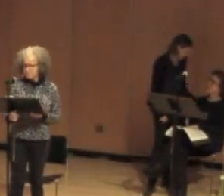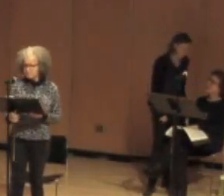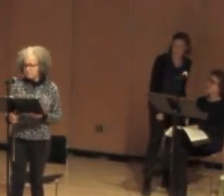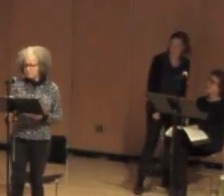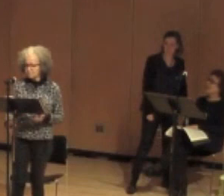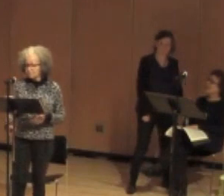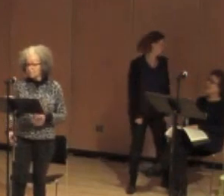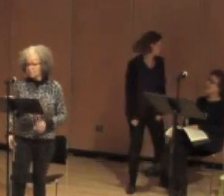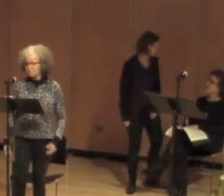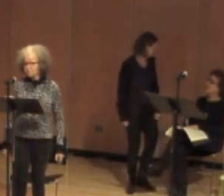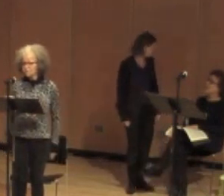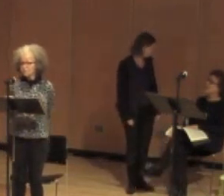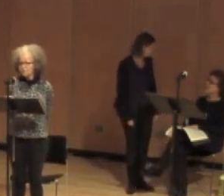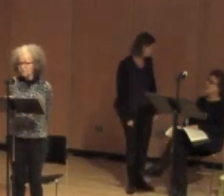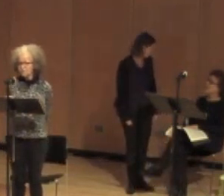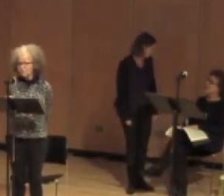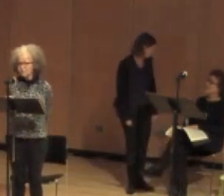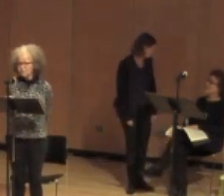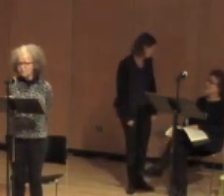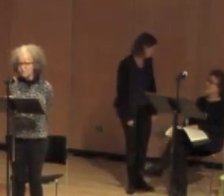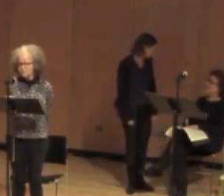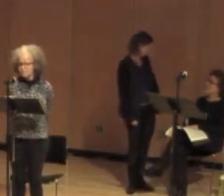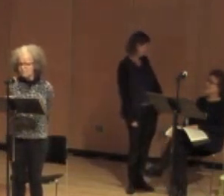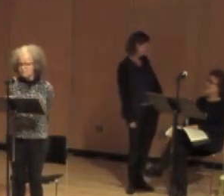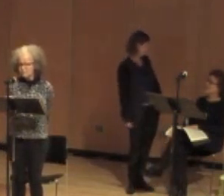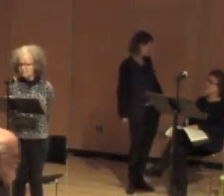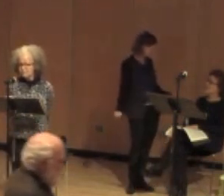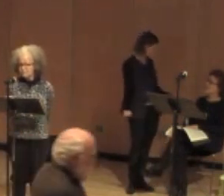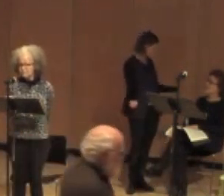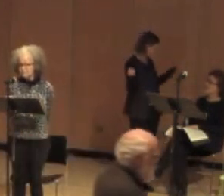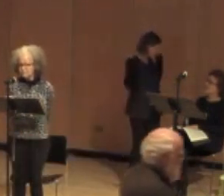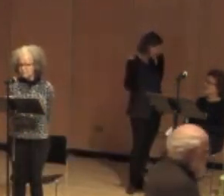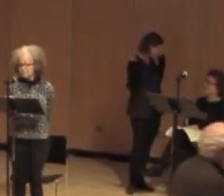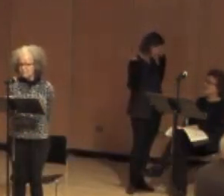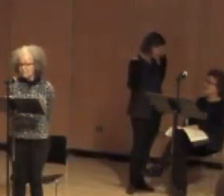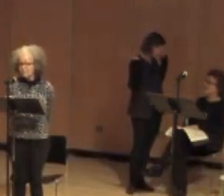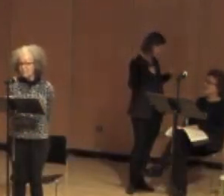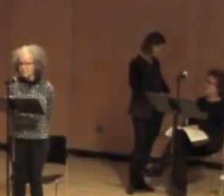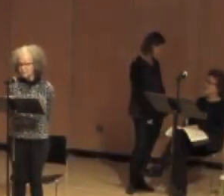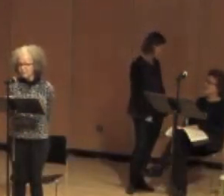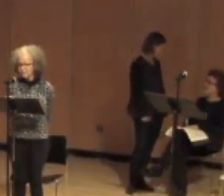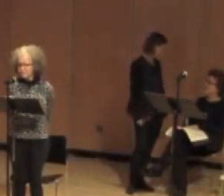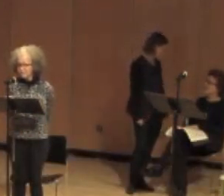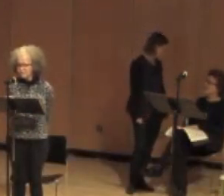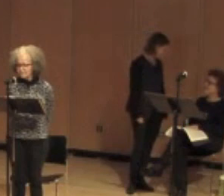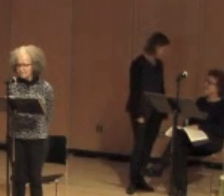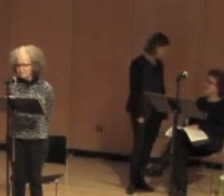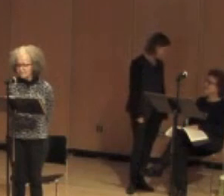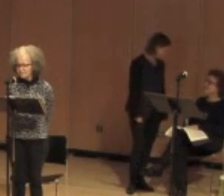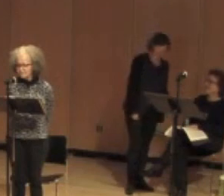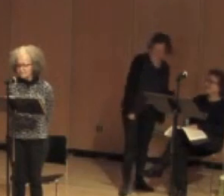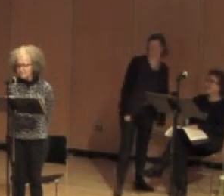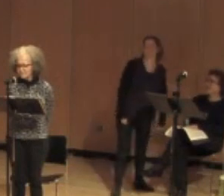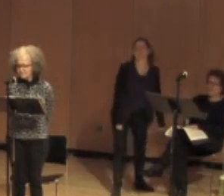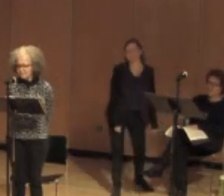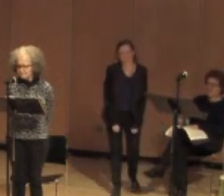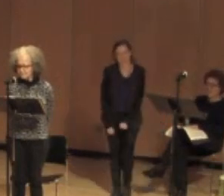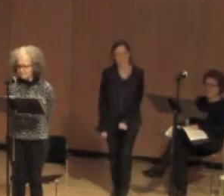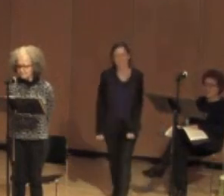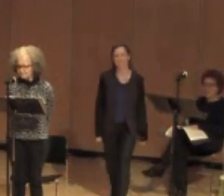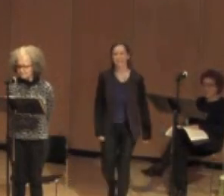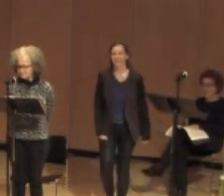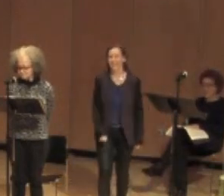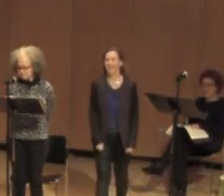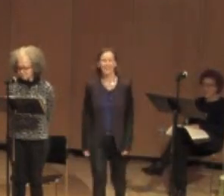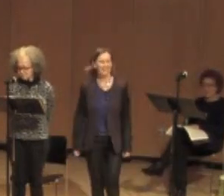the water yeah and then you stay here you know and if we need to then